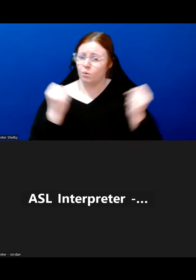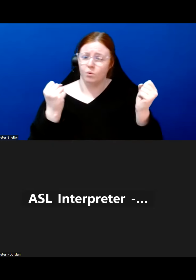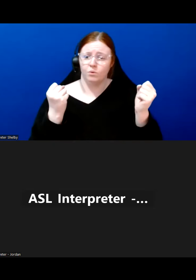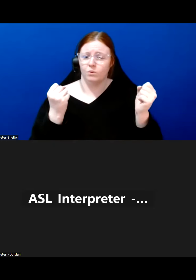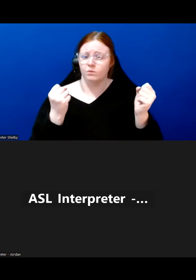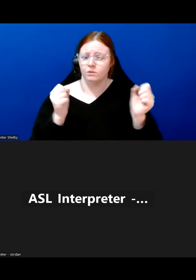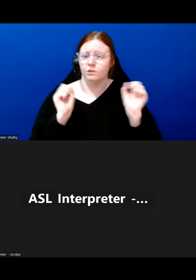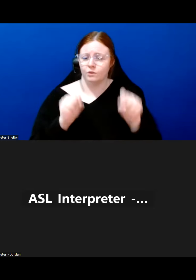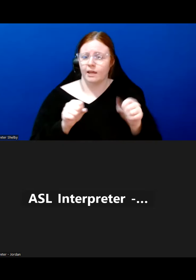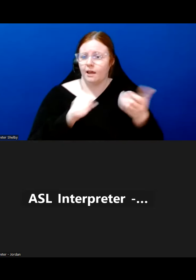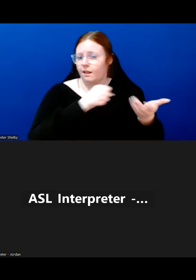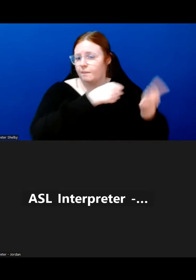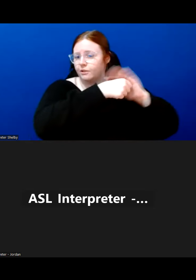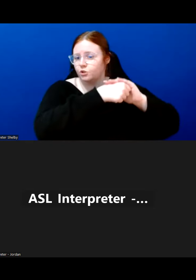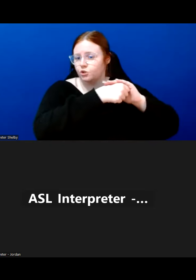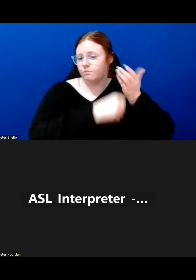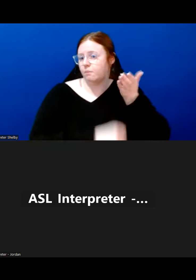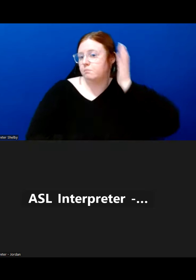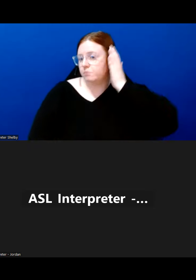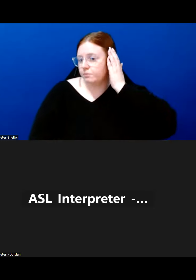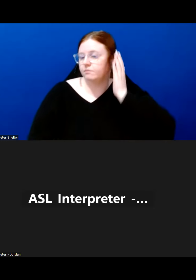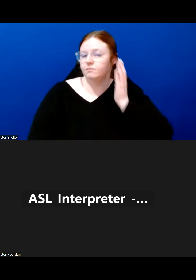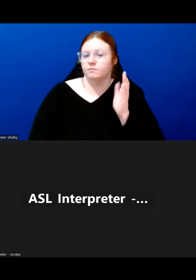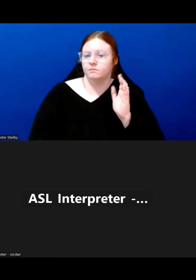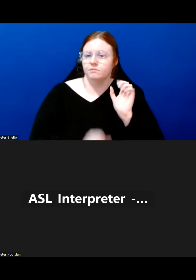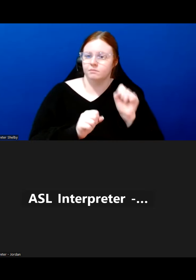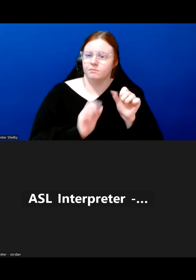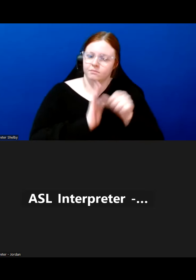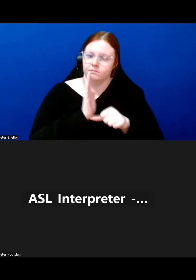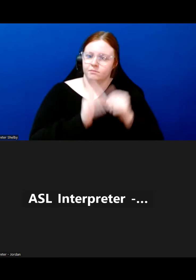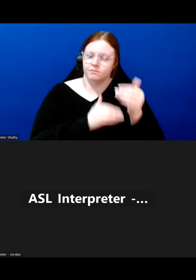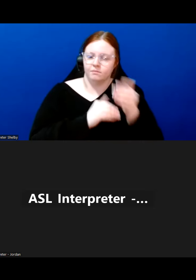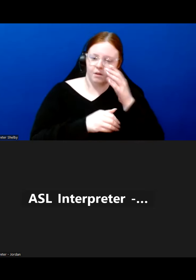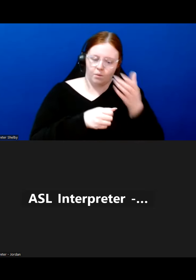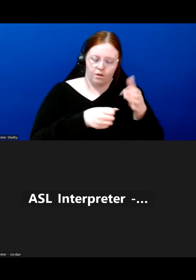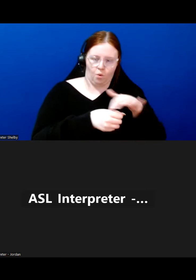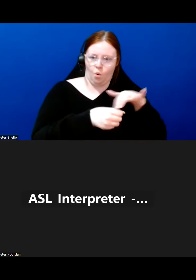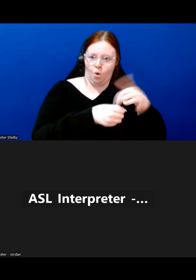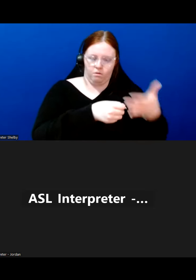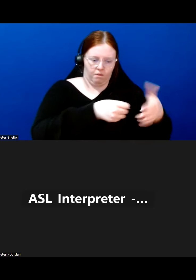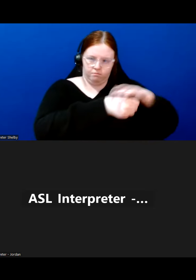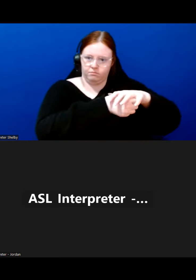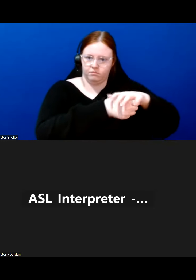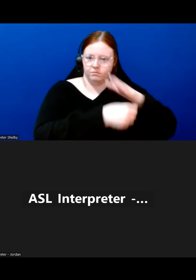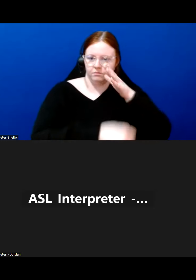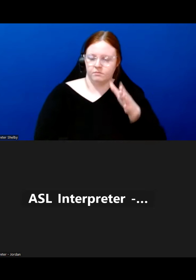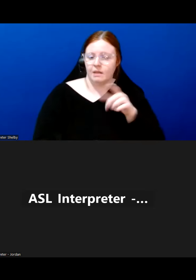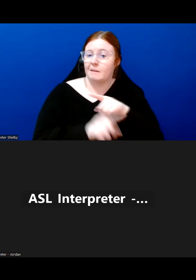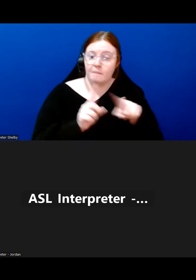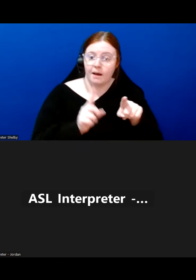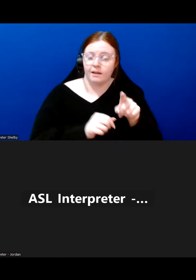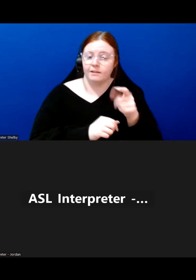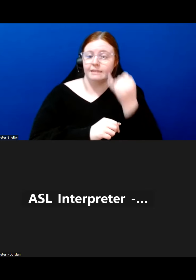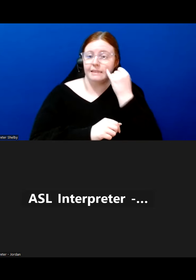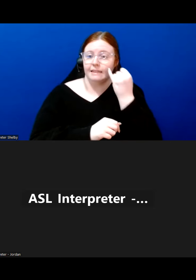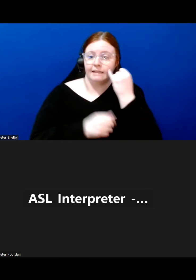have it patched now. There is a procedure where you can have your eardrum patched. But of course, anytime you severely